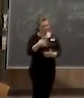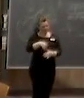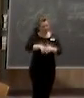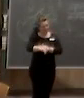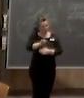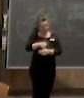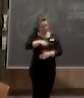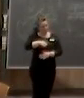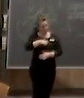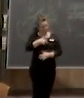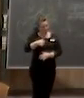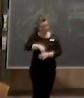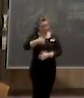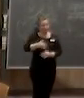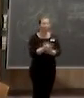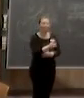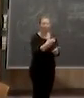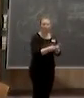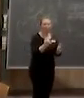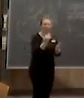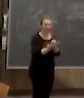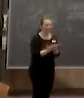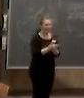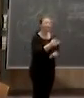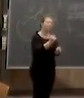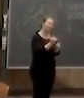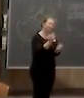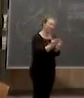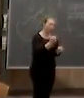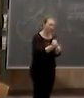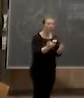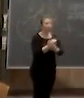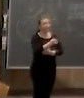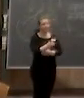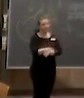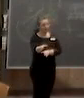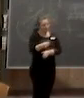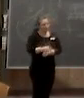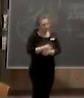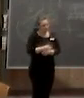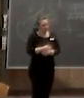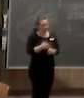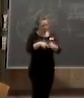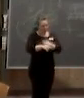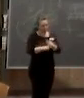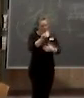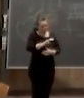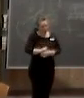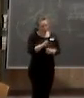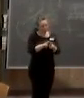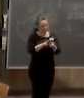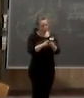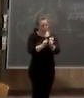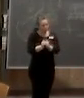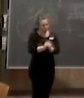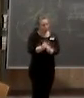So if any of you buy on the internet, which you probably do, then beware that if you have to import into the European Union, then there